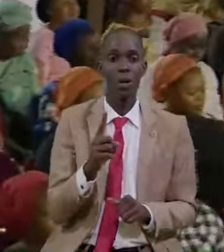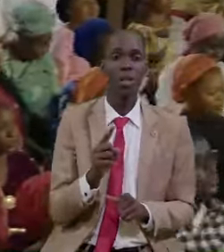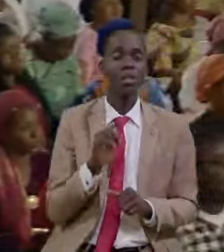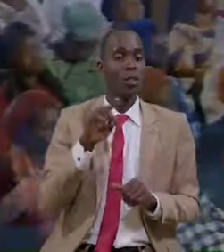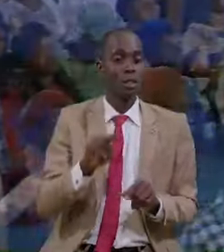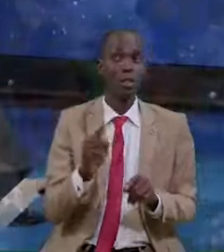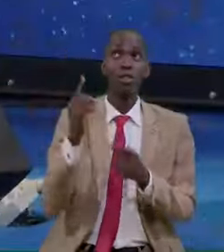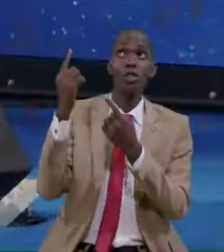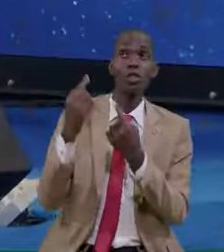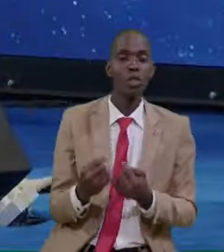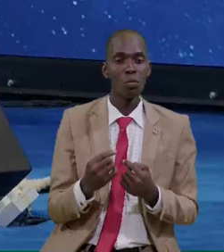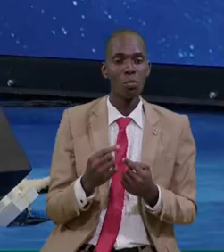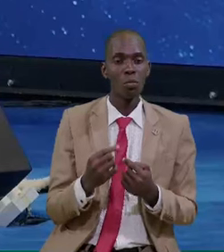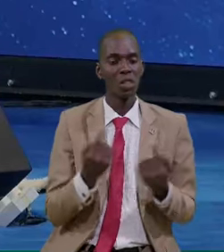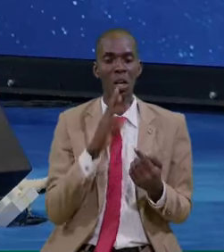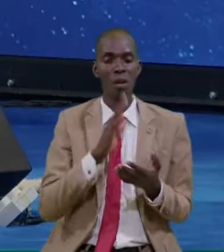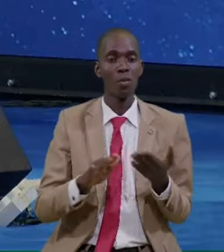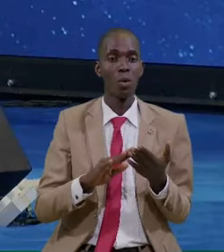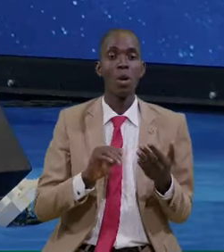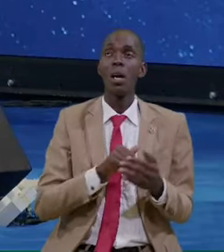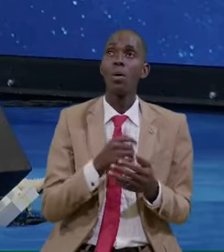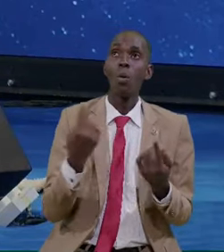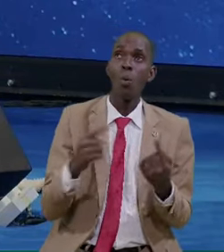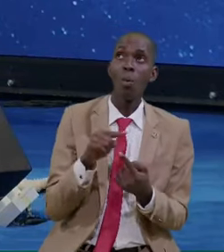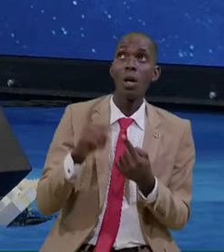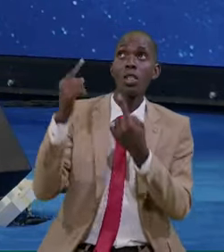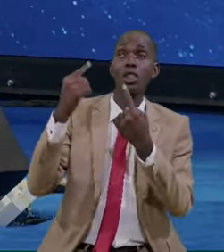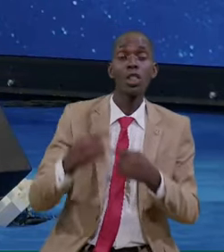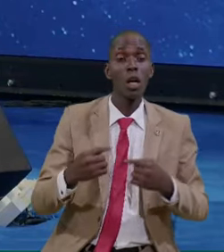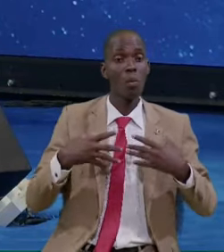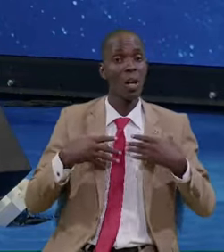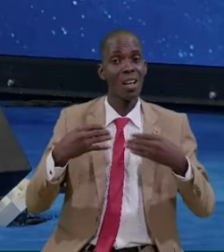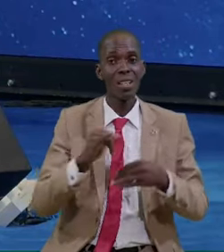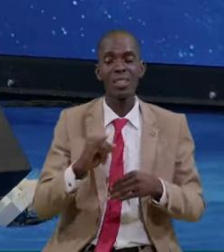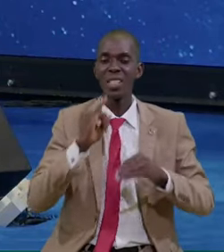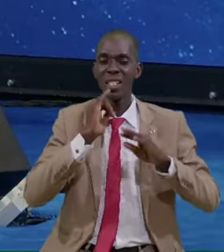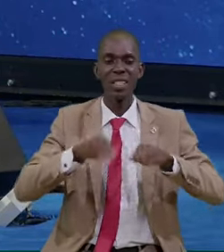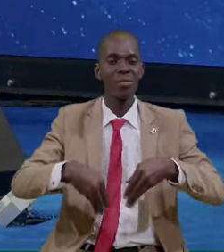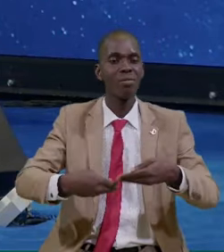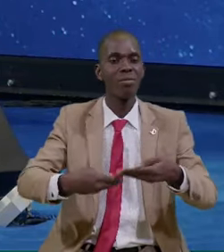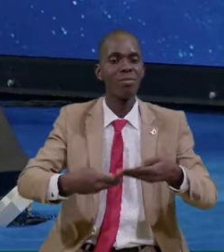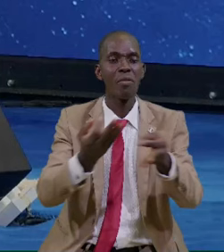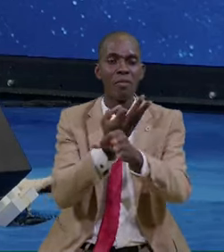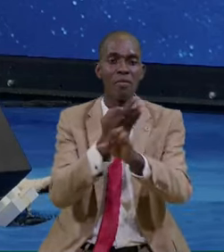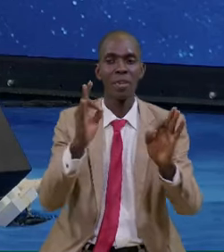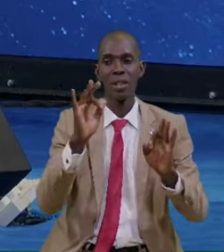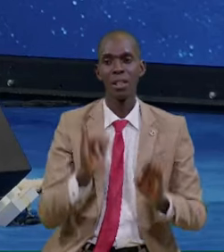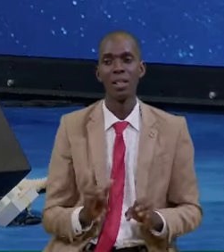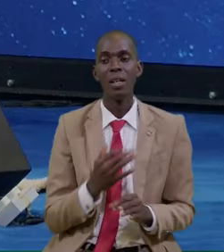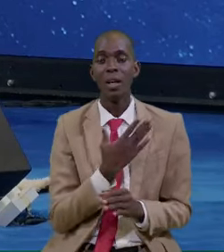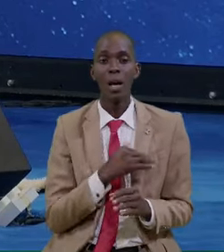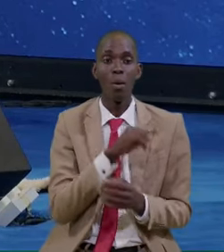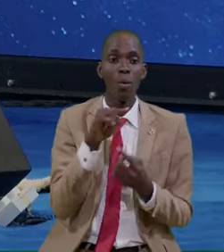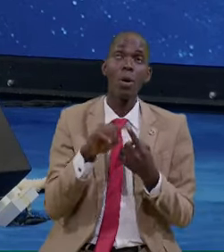are forgiven. Wherever he comes, healing is given freely. And wherever he